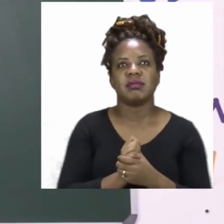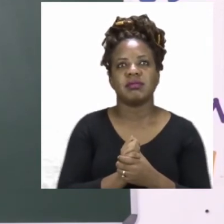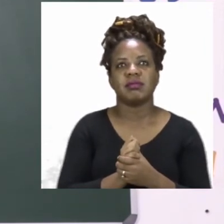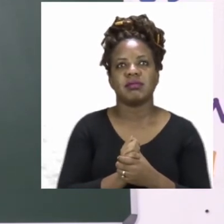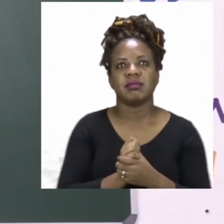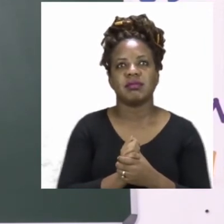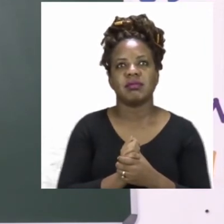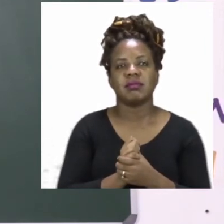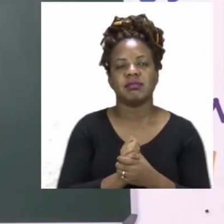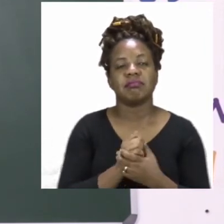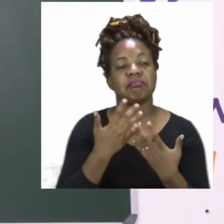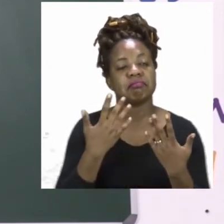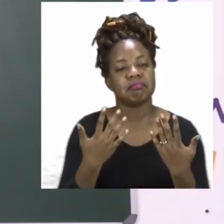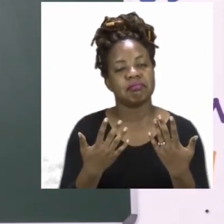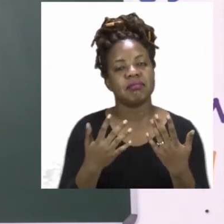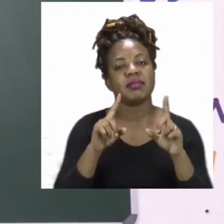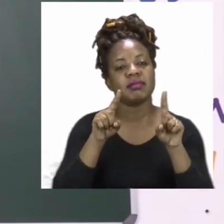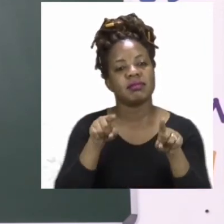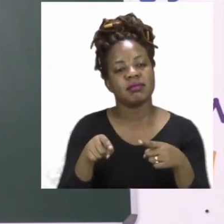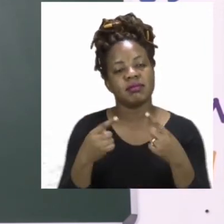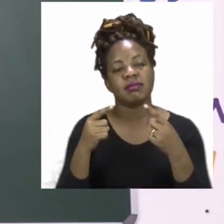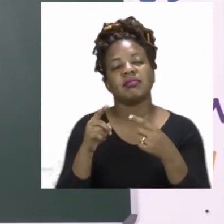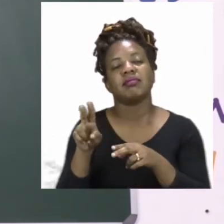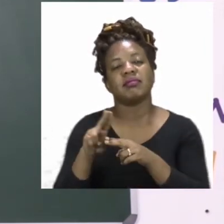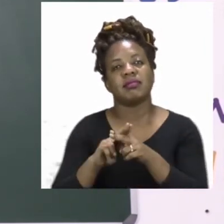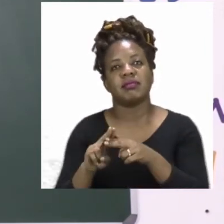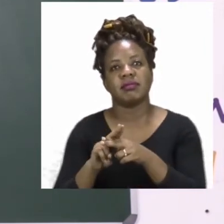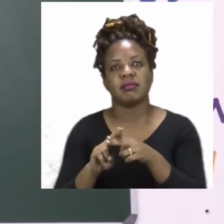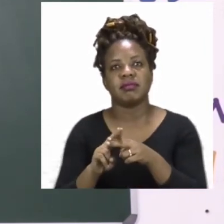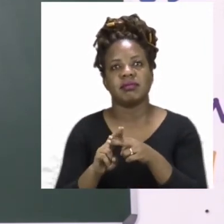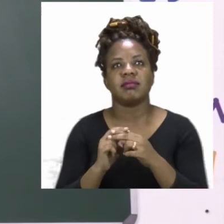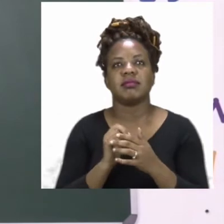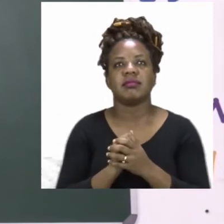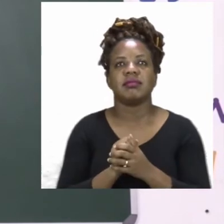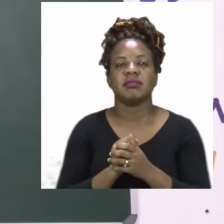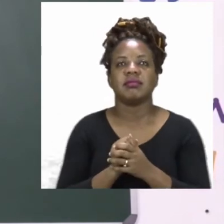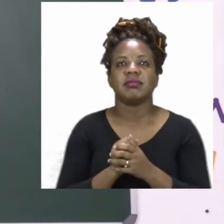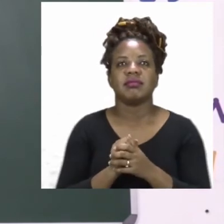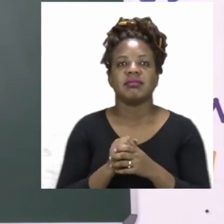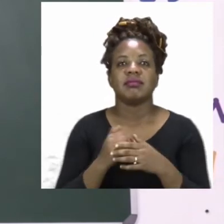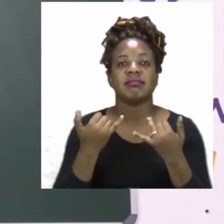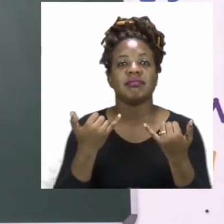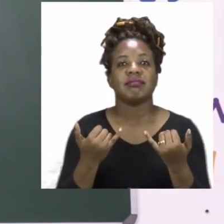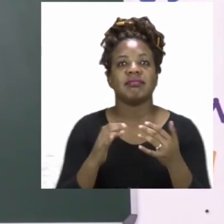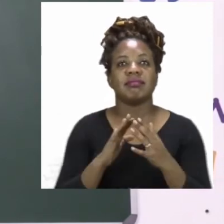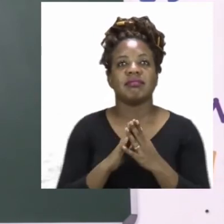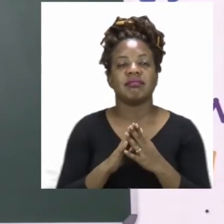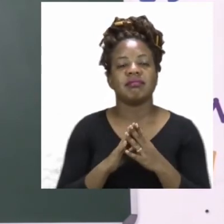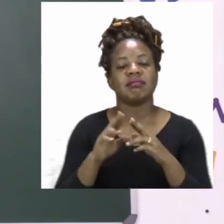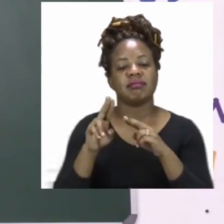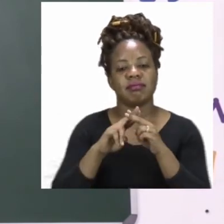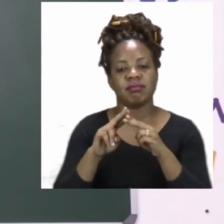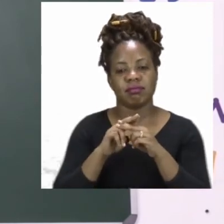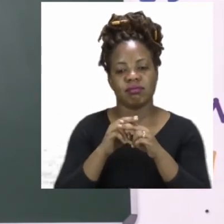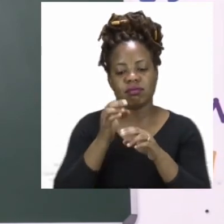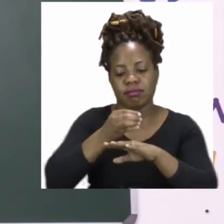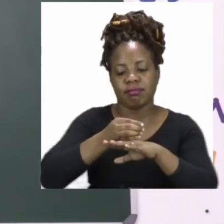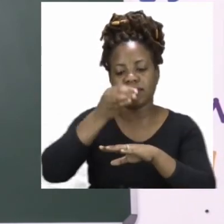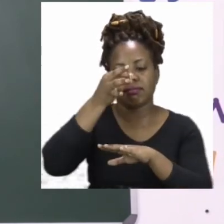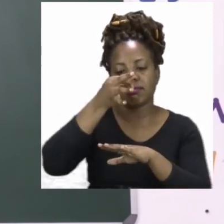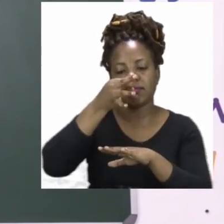and use your fingers. But this time, I'm going to use my counters.